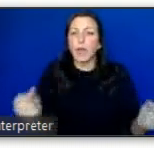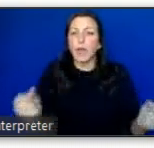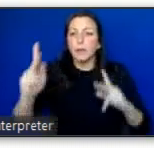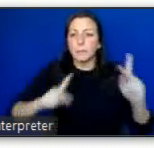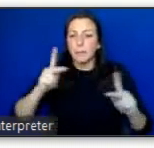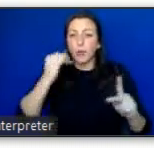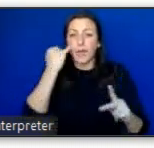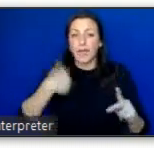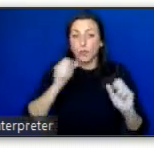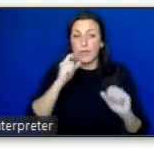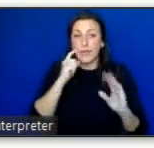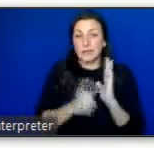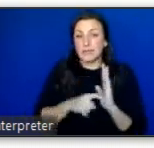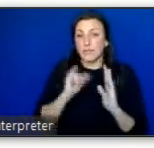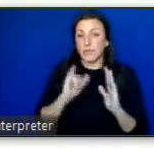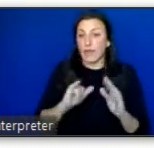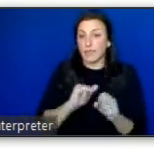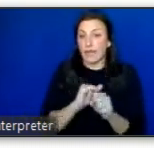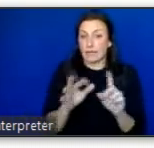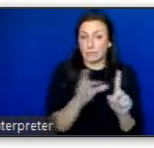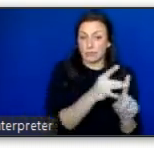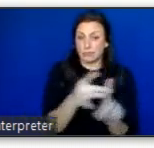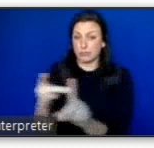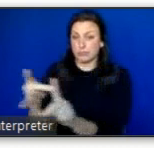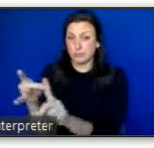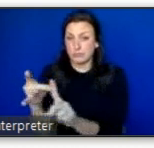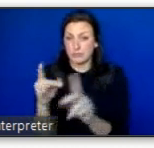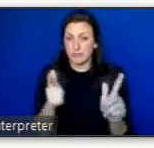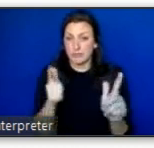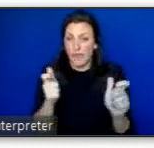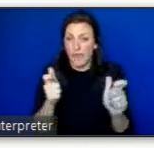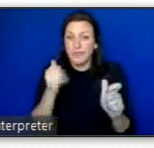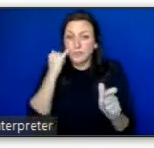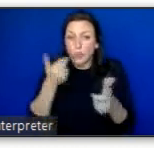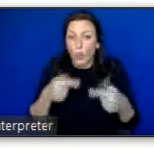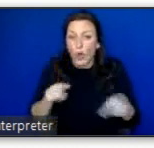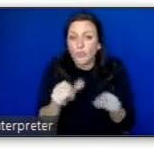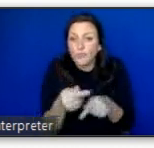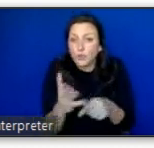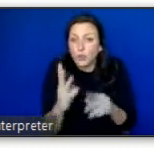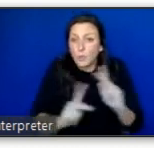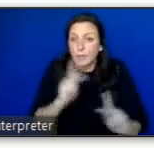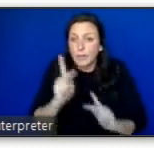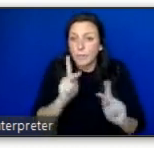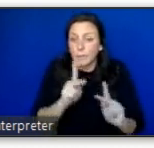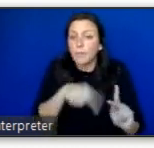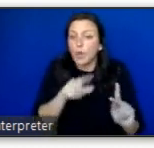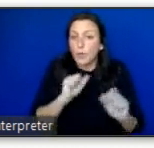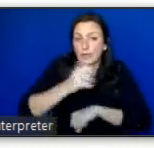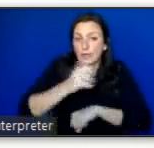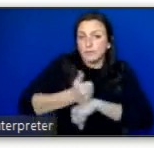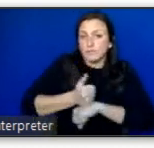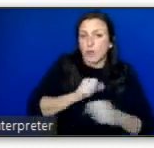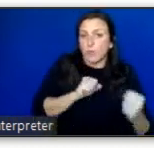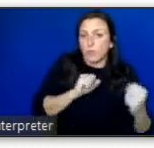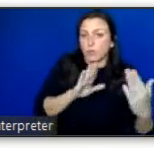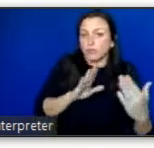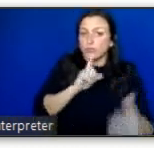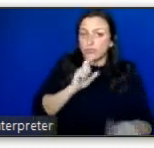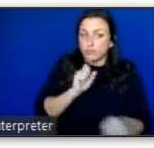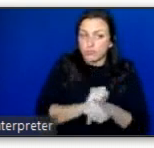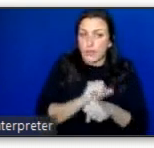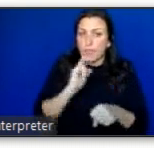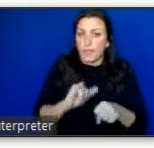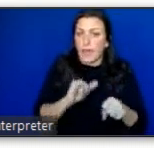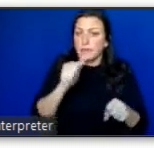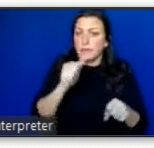identify outbreaks sooner while they're smaller, and we're able to implement strategies in place to ensure that those outbreaks don't